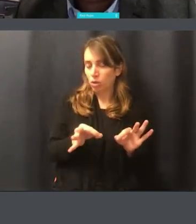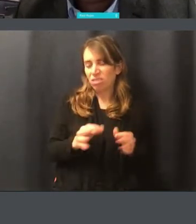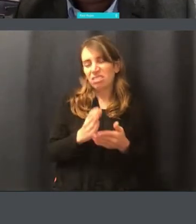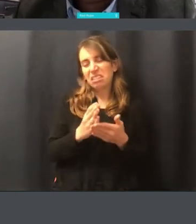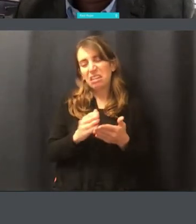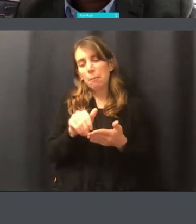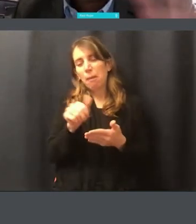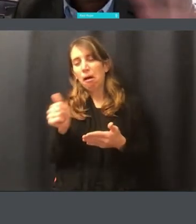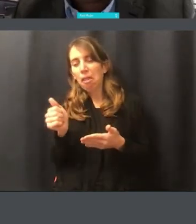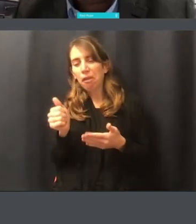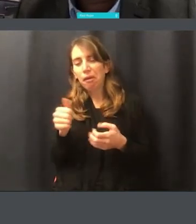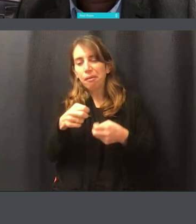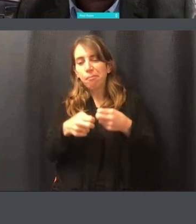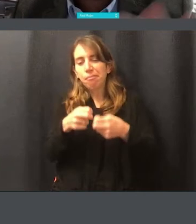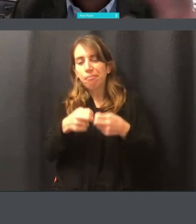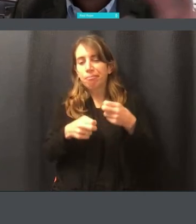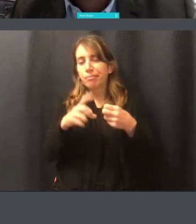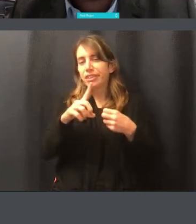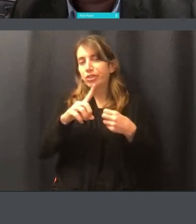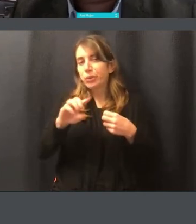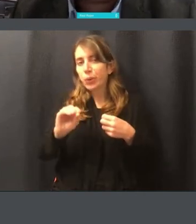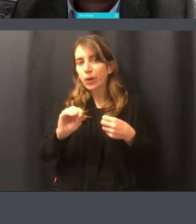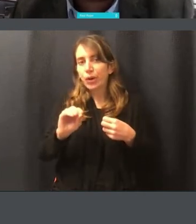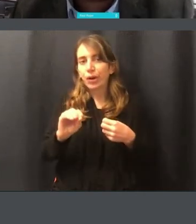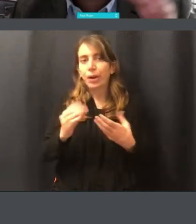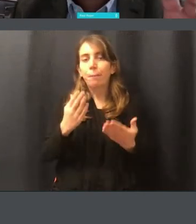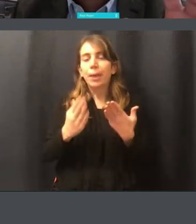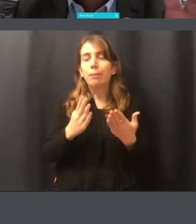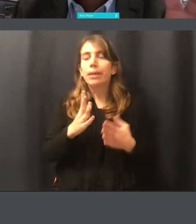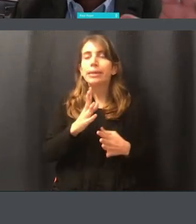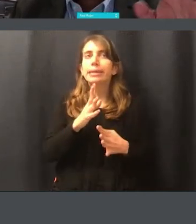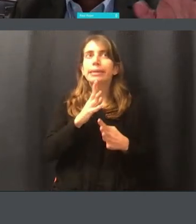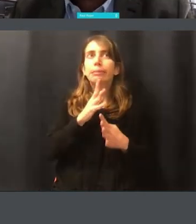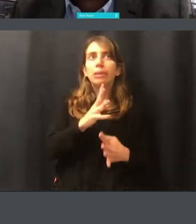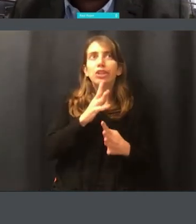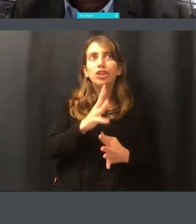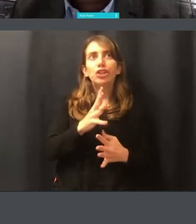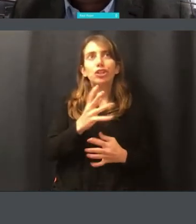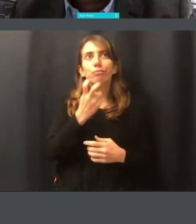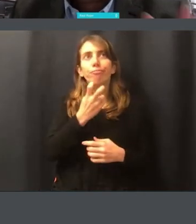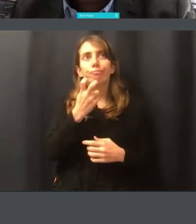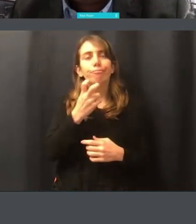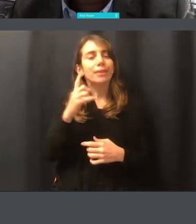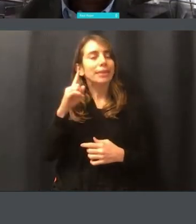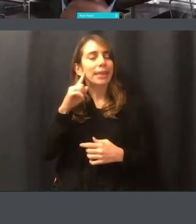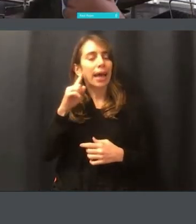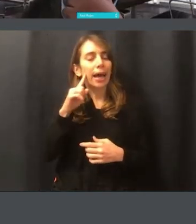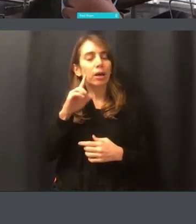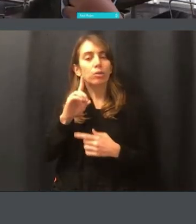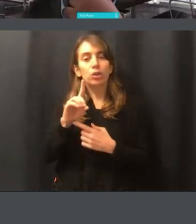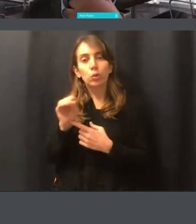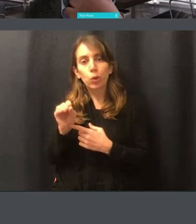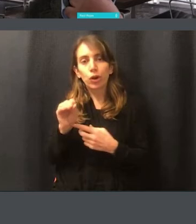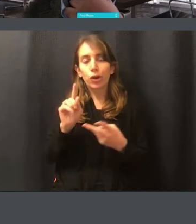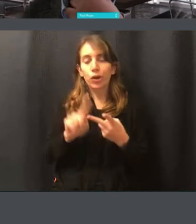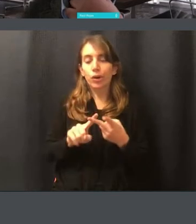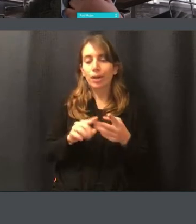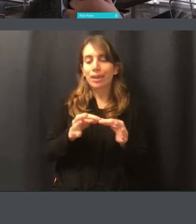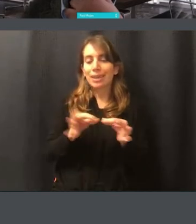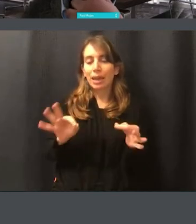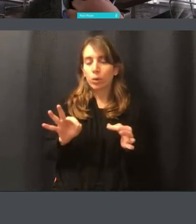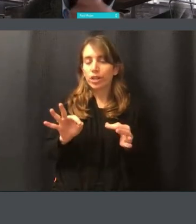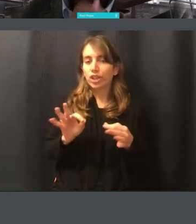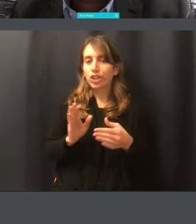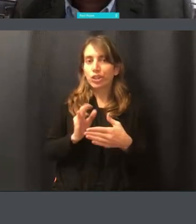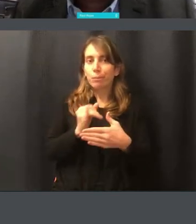some of them can be your garden variety, let's say speech sound disorders or language impairment, quote unquote DLD, or kids with